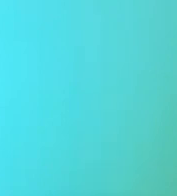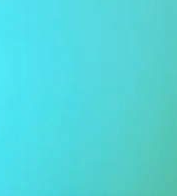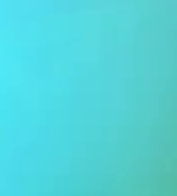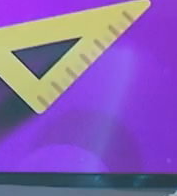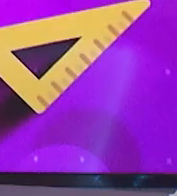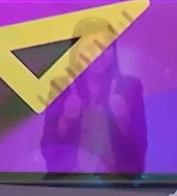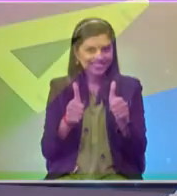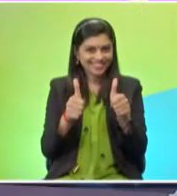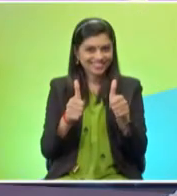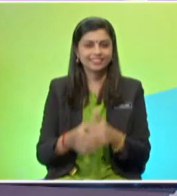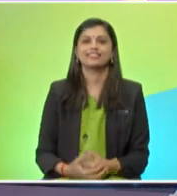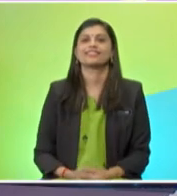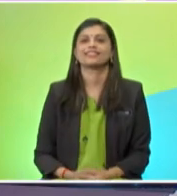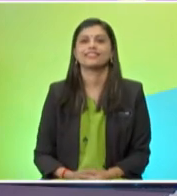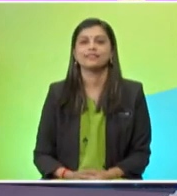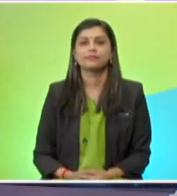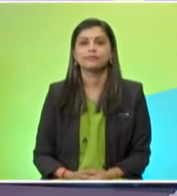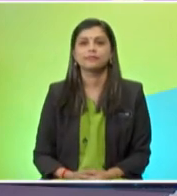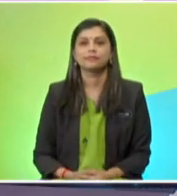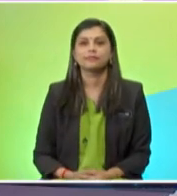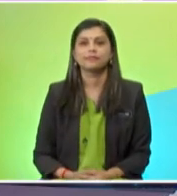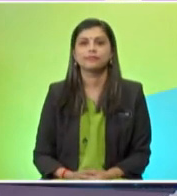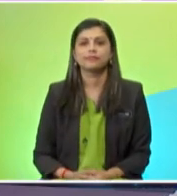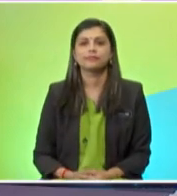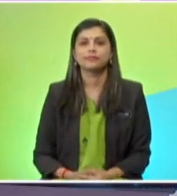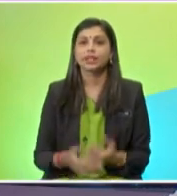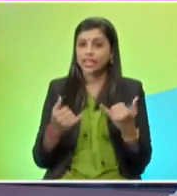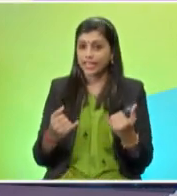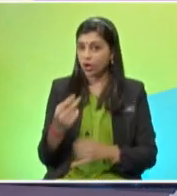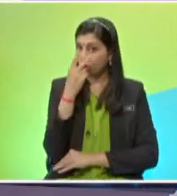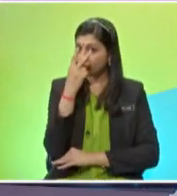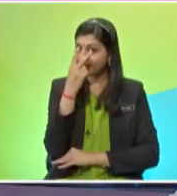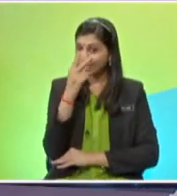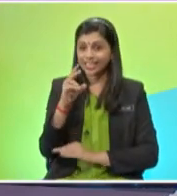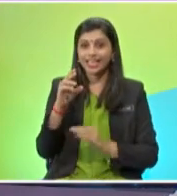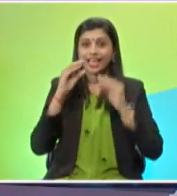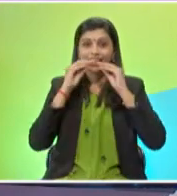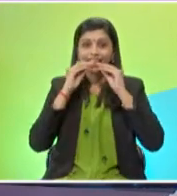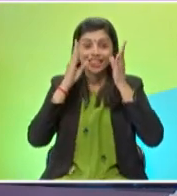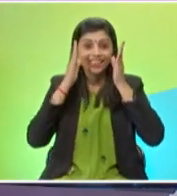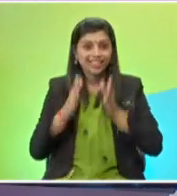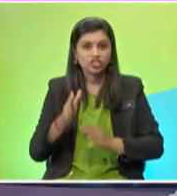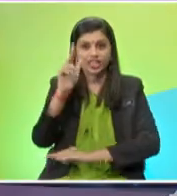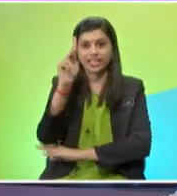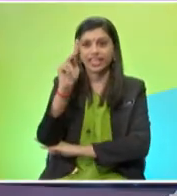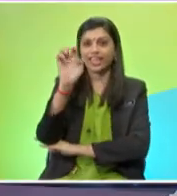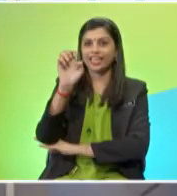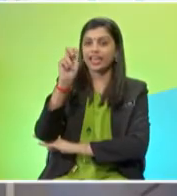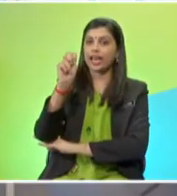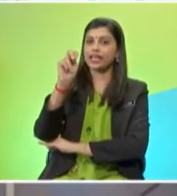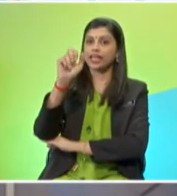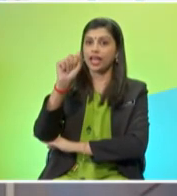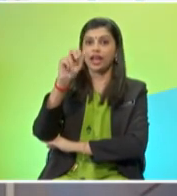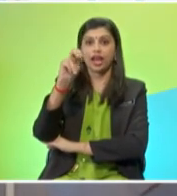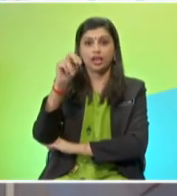well, fine and healthy there. And of course, now I'm going to introduce to you Teacher Kenanga, who will be teaching us today. How are you, Teacher Kenanga? Hi,